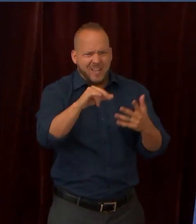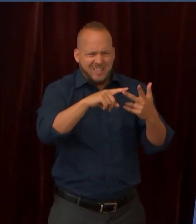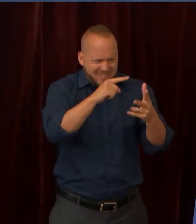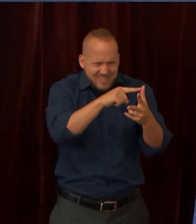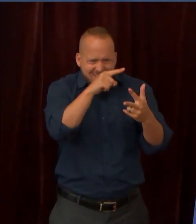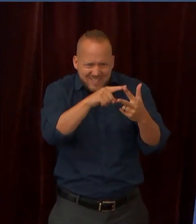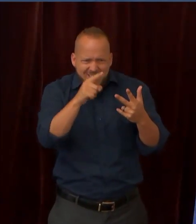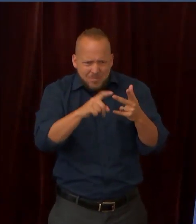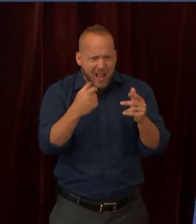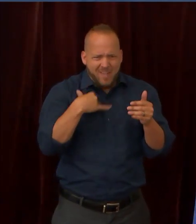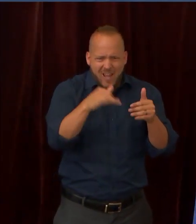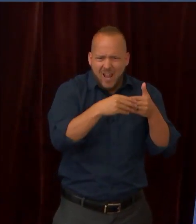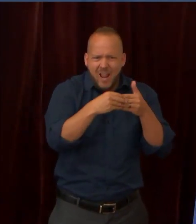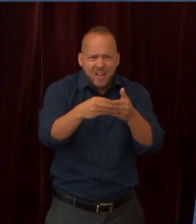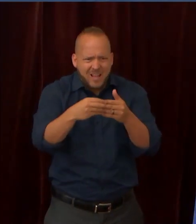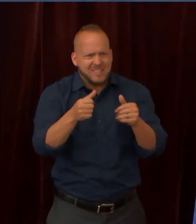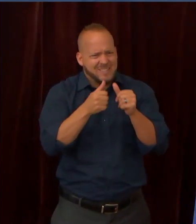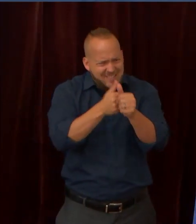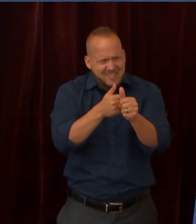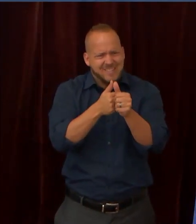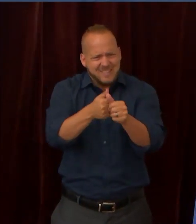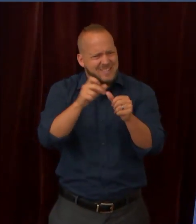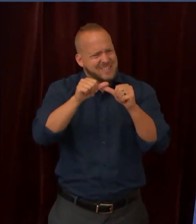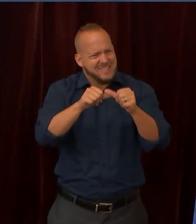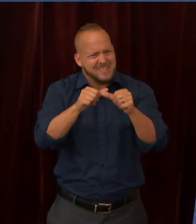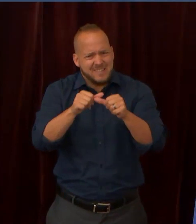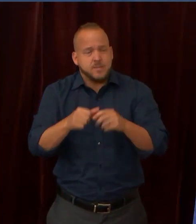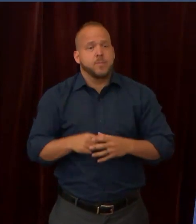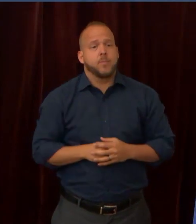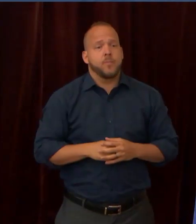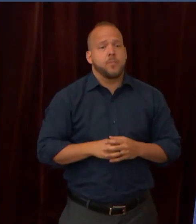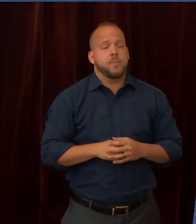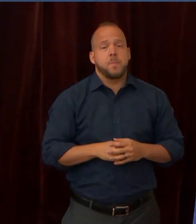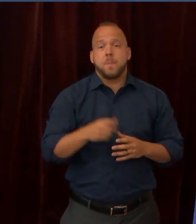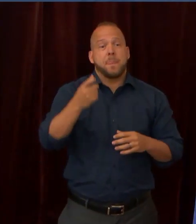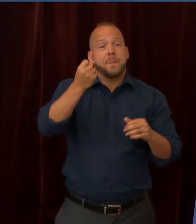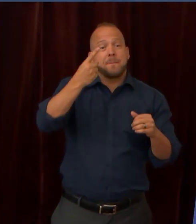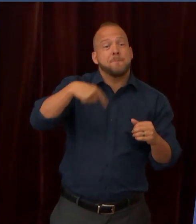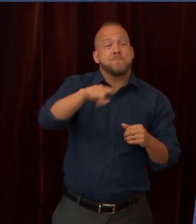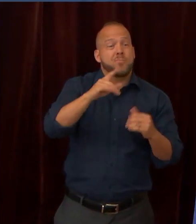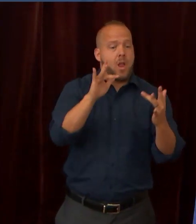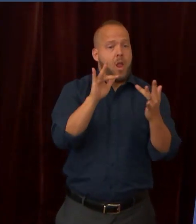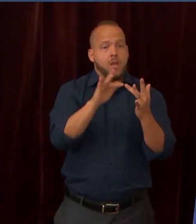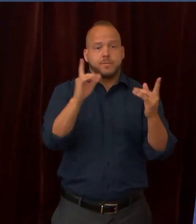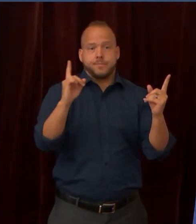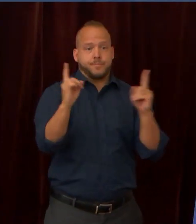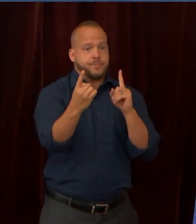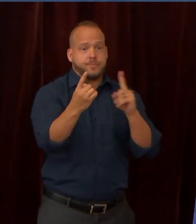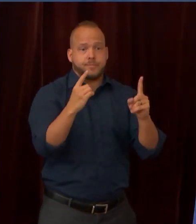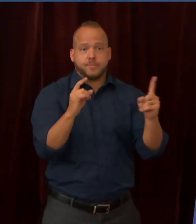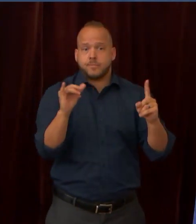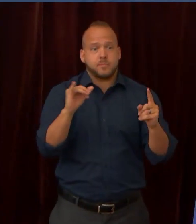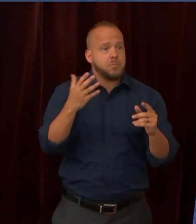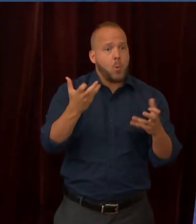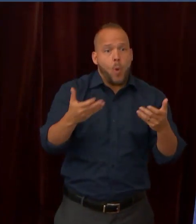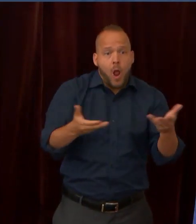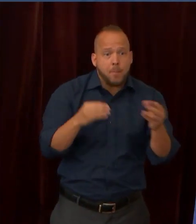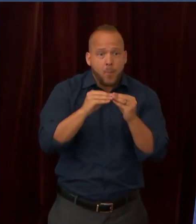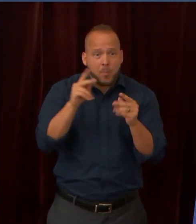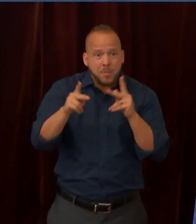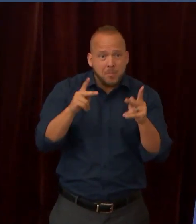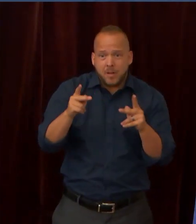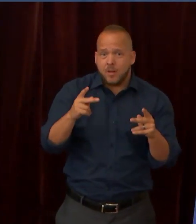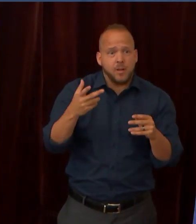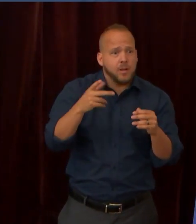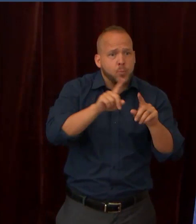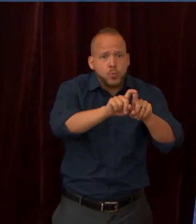they're isolating. And those are ongoing efforts. So that remains an emergency. It remains something that demands our